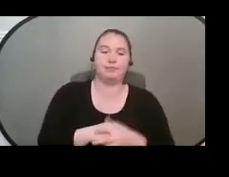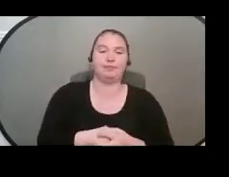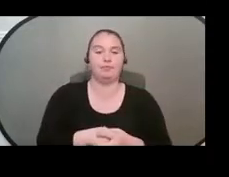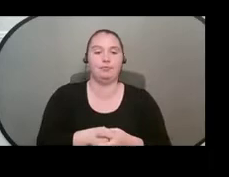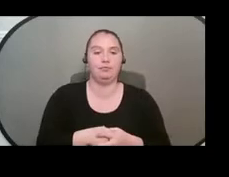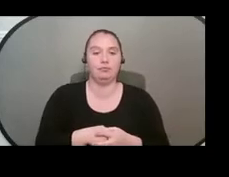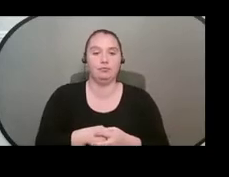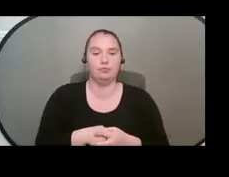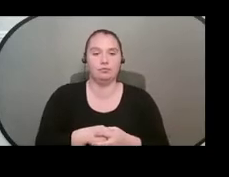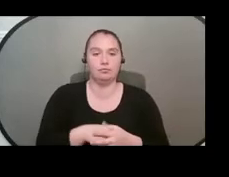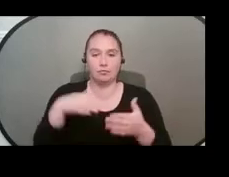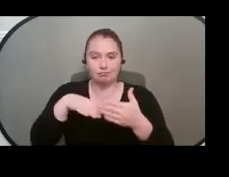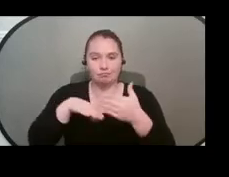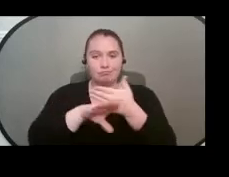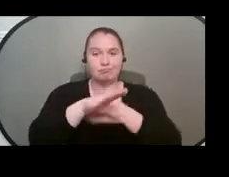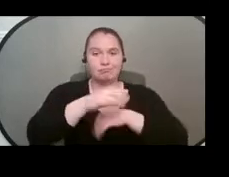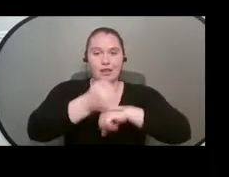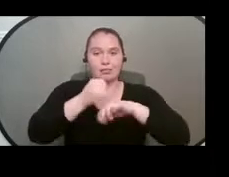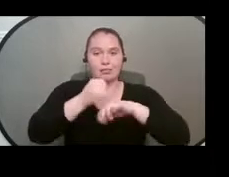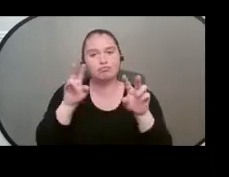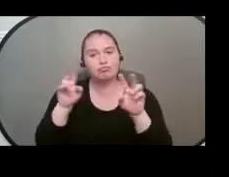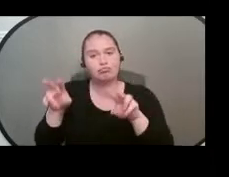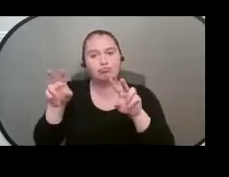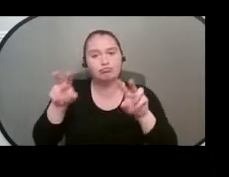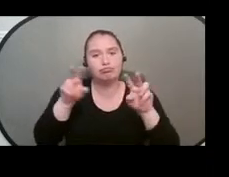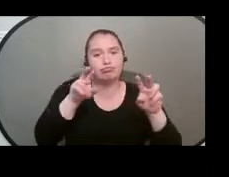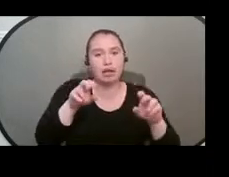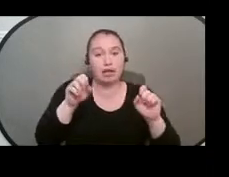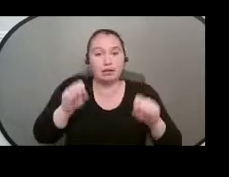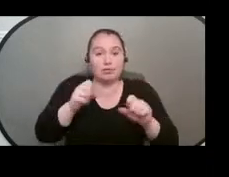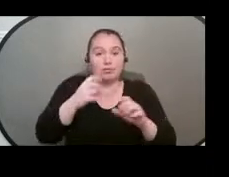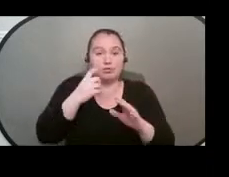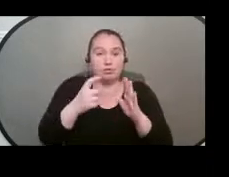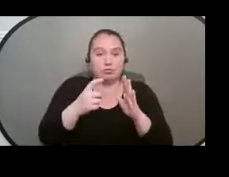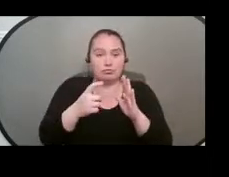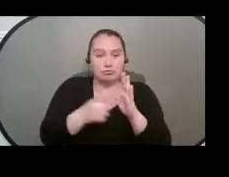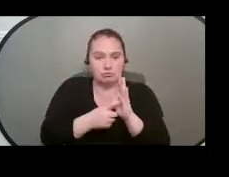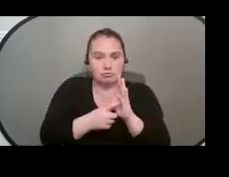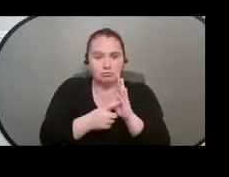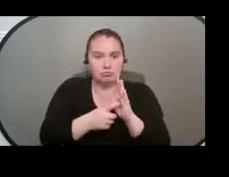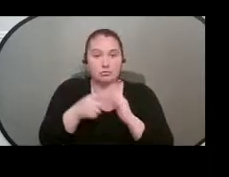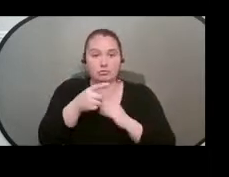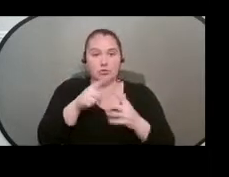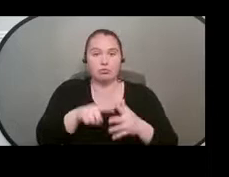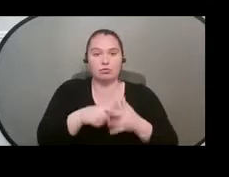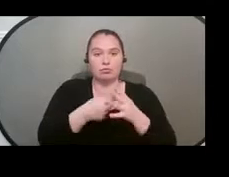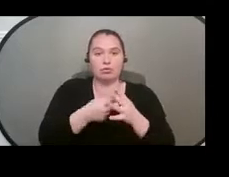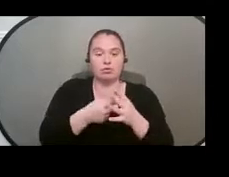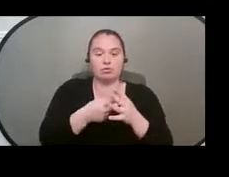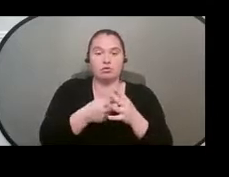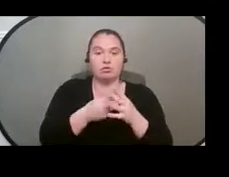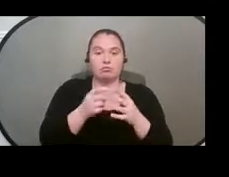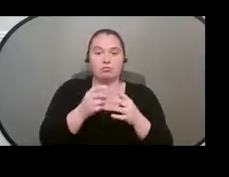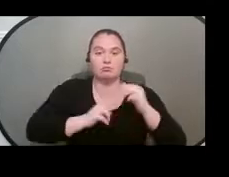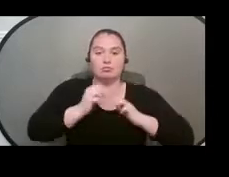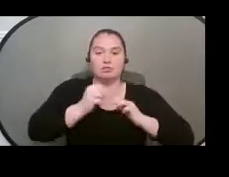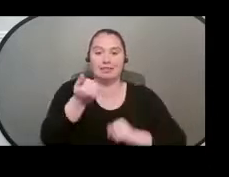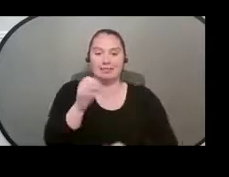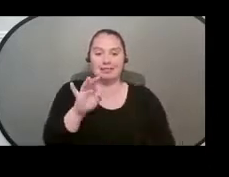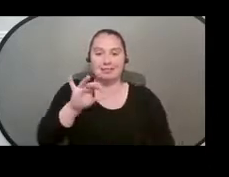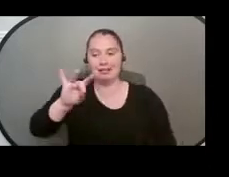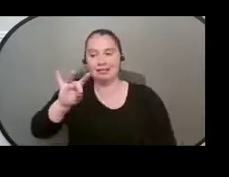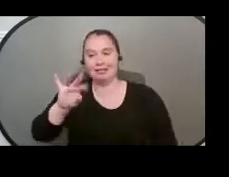this facility, and we talk about the age, we're able to confirm that this was originally built in '89. It does